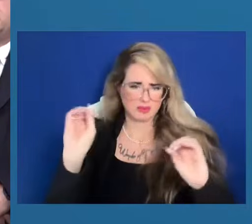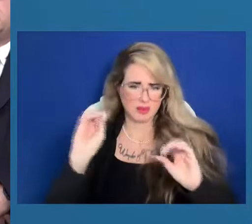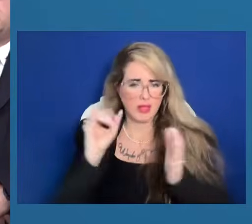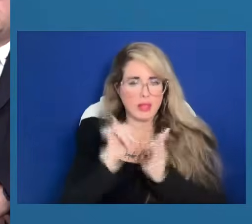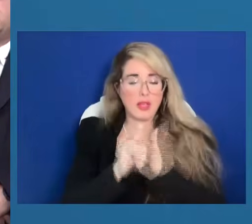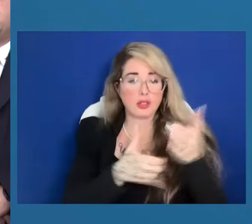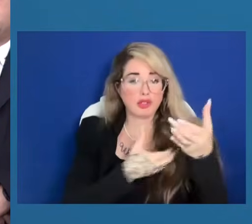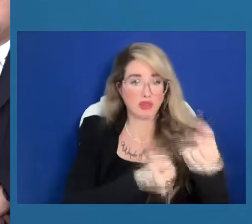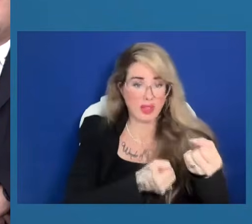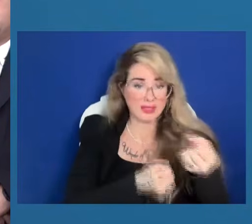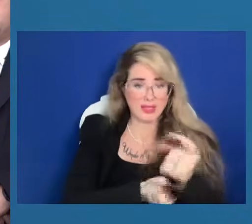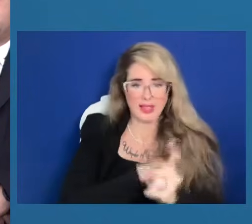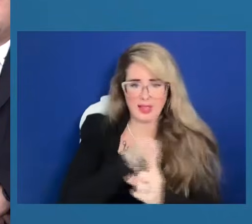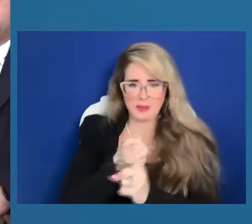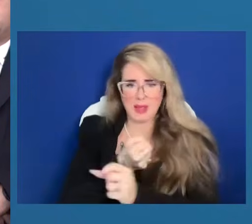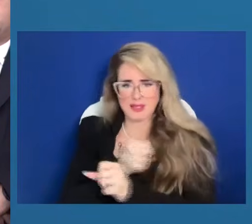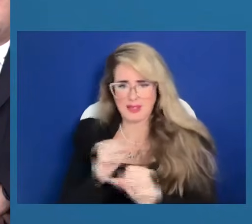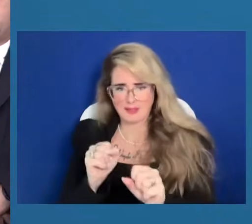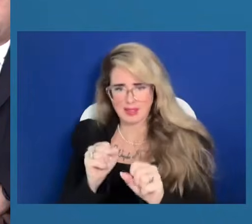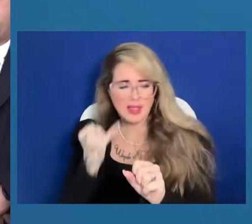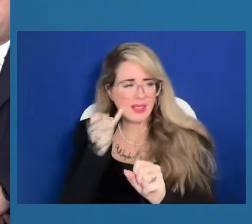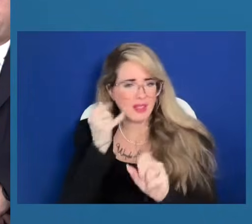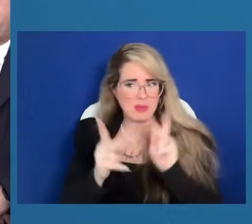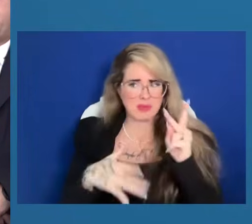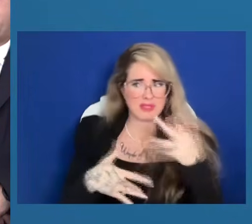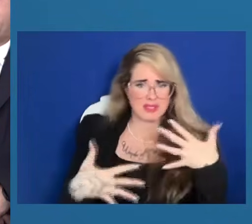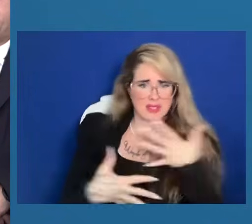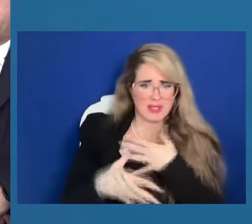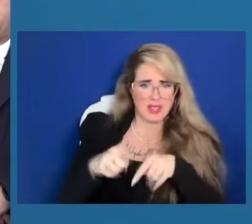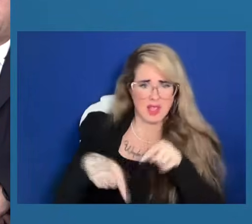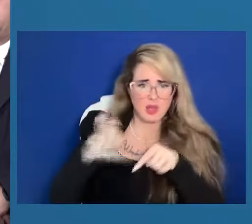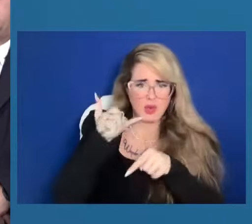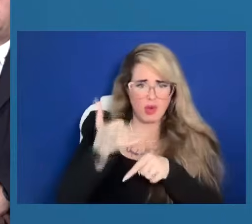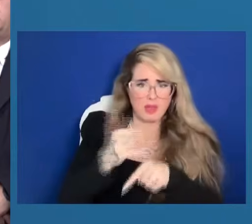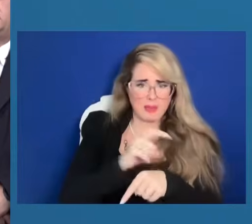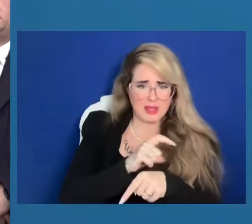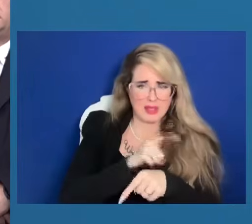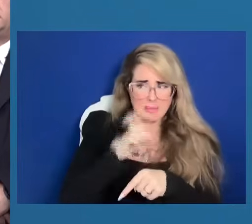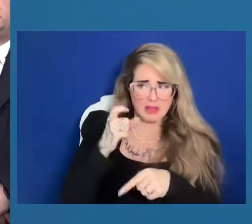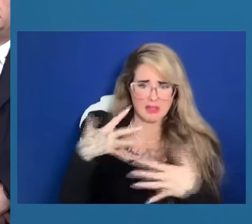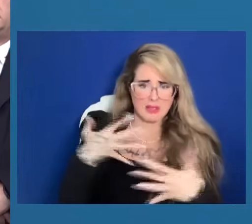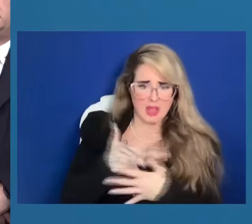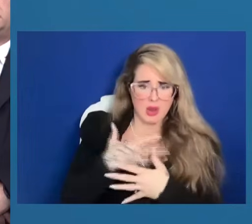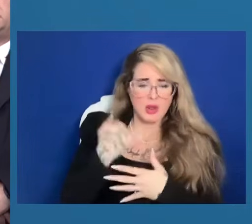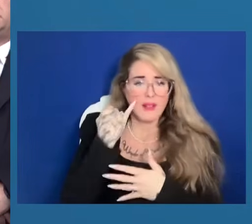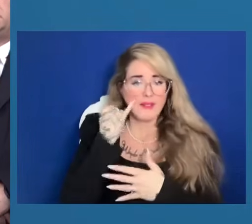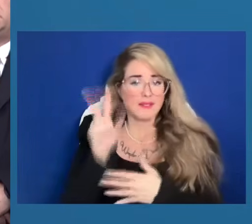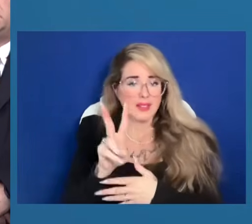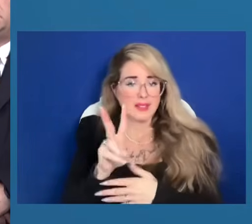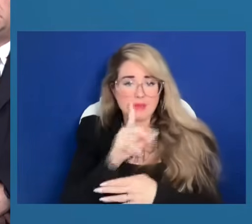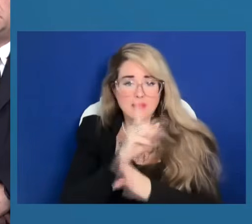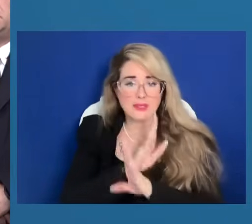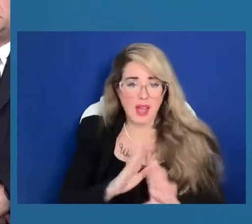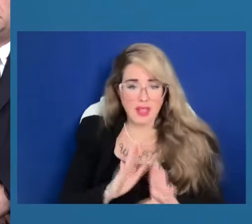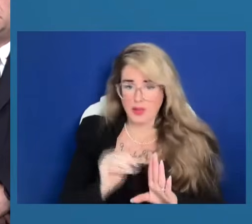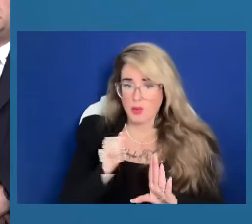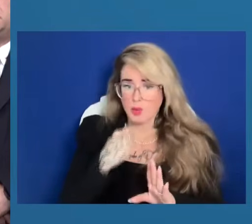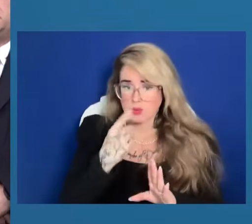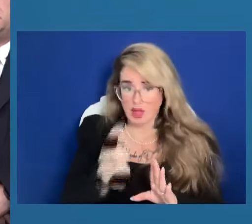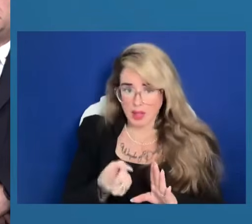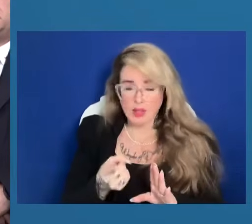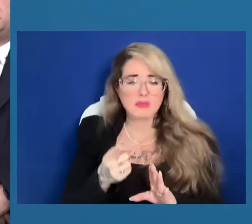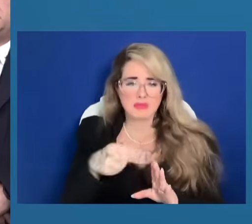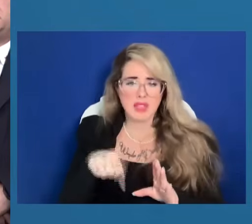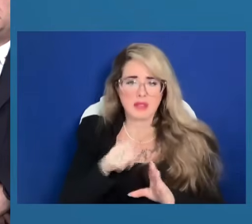that trust is broken, when residents fear calling the police, when victims stay silent, when witnesses refuse to come forward, we all become less